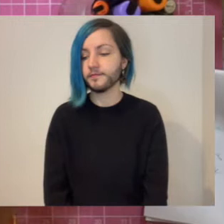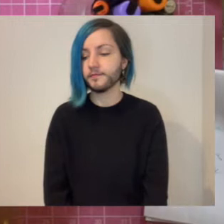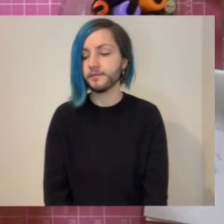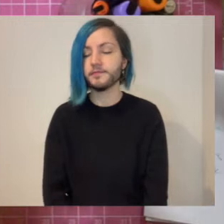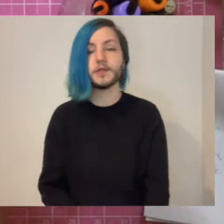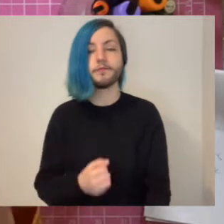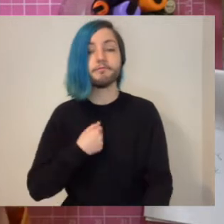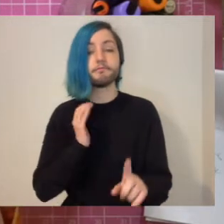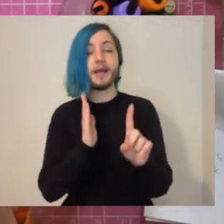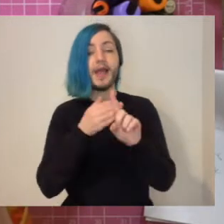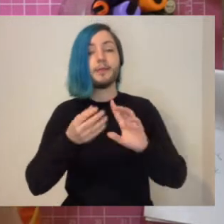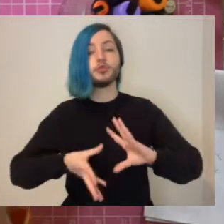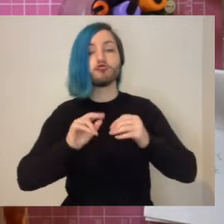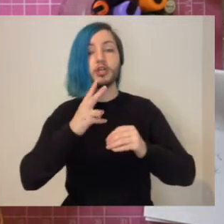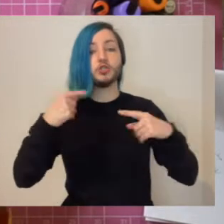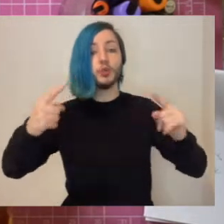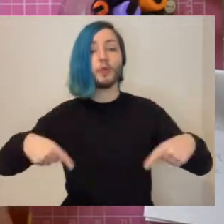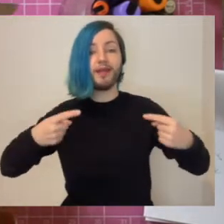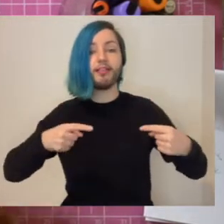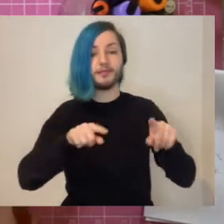have the two wheels for the truck.